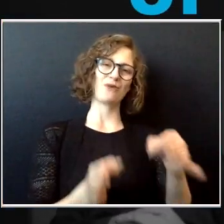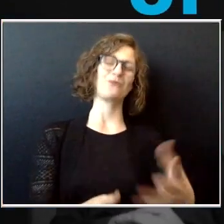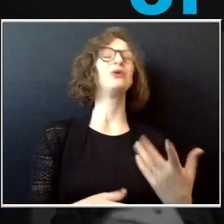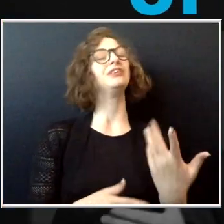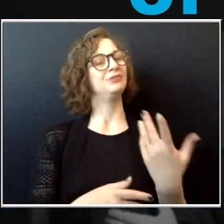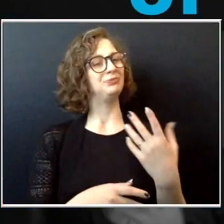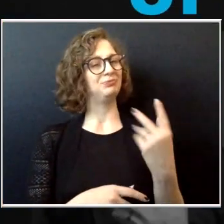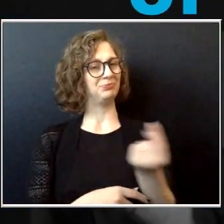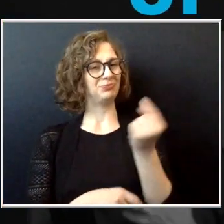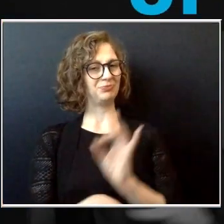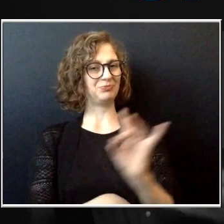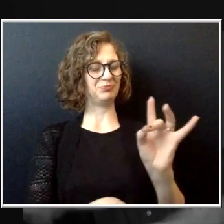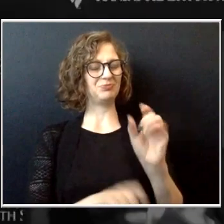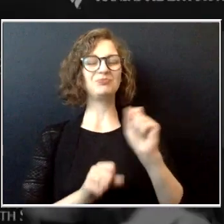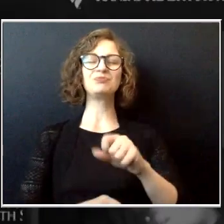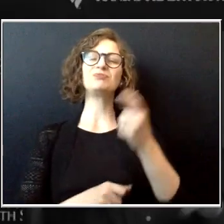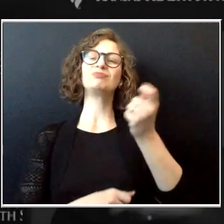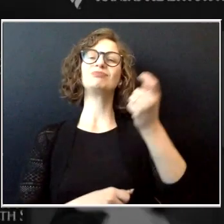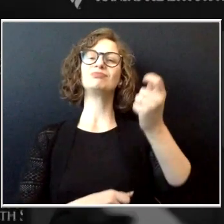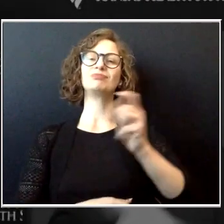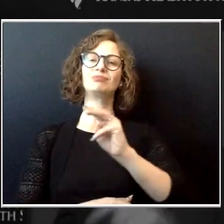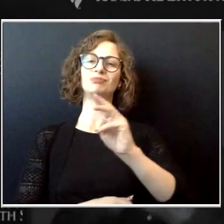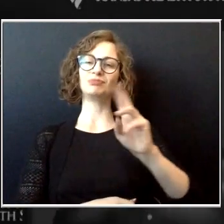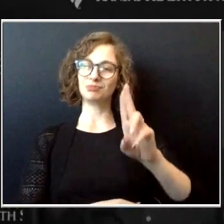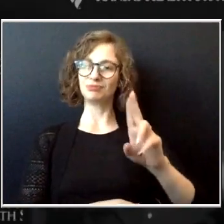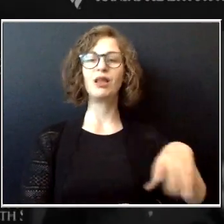Subscribe to our Morning Medical Update and Open